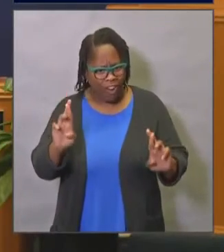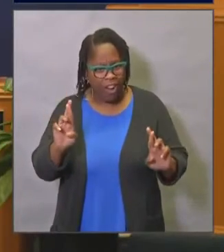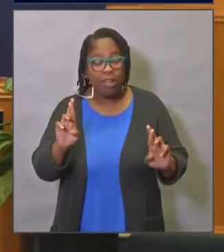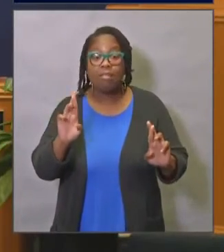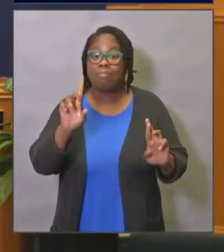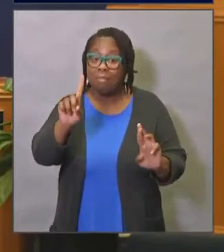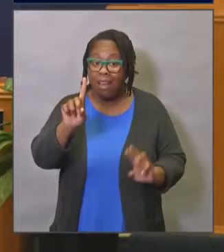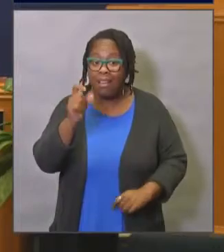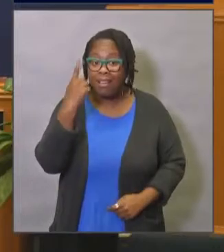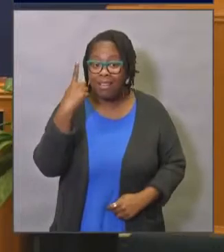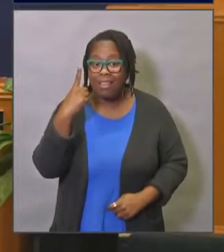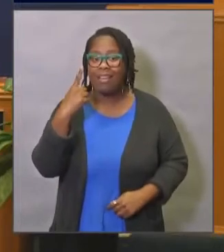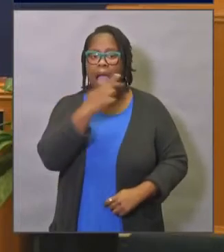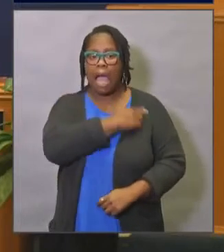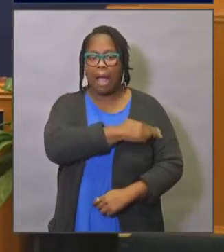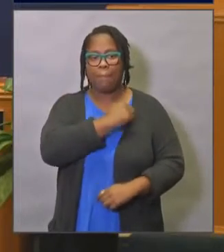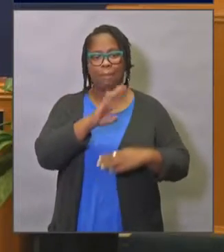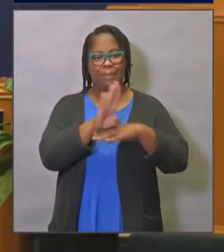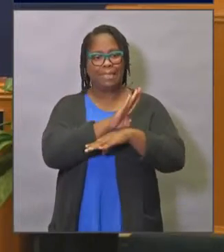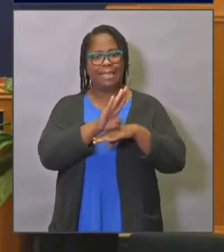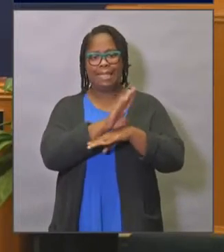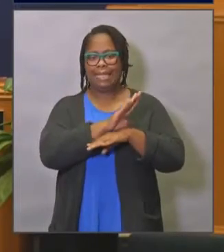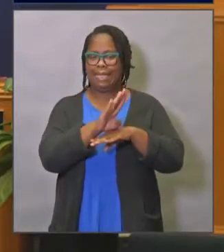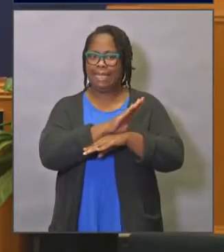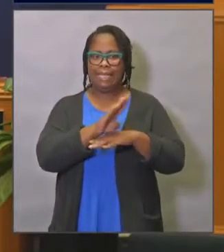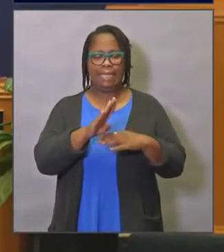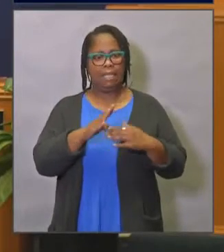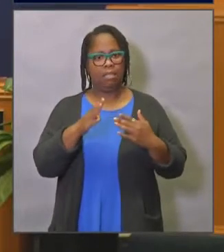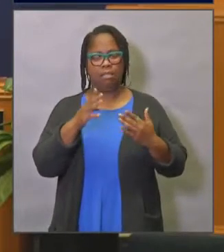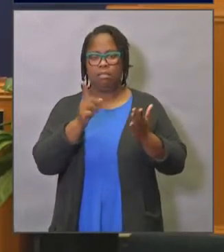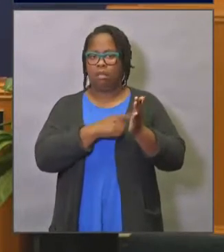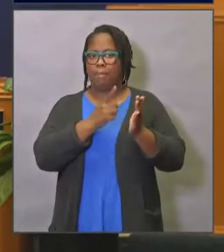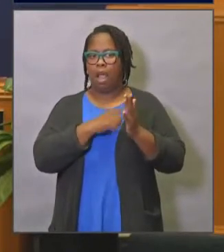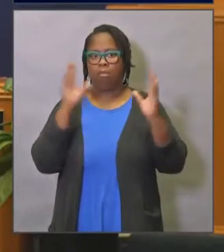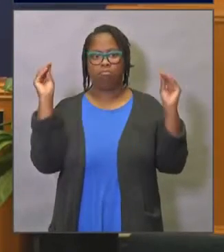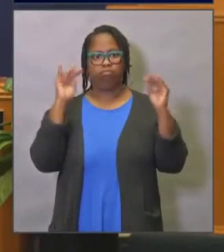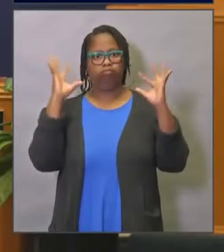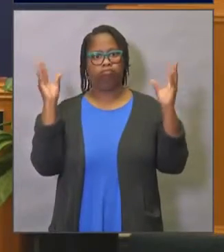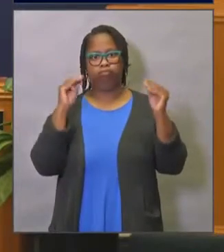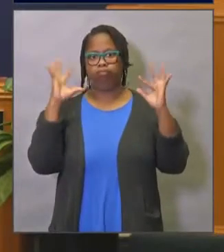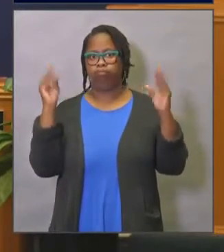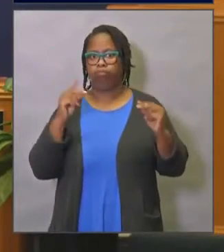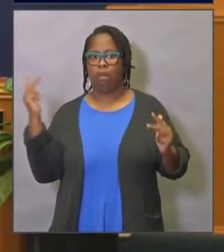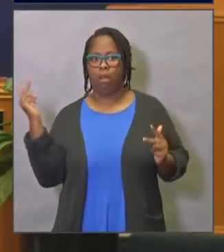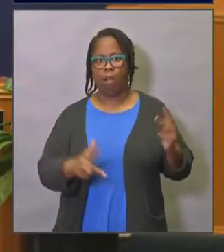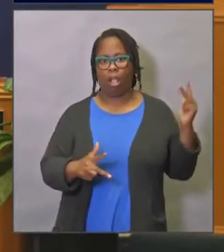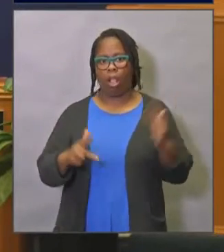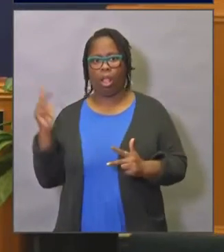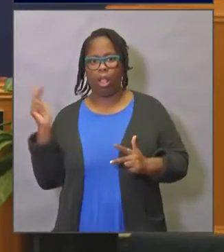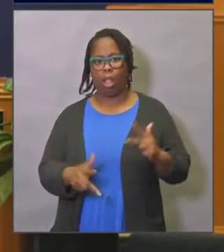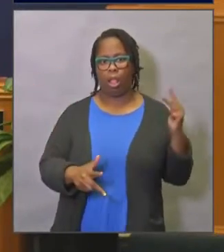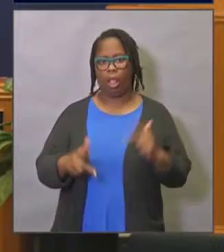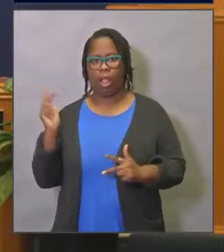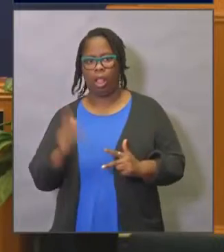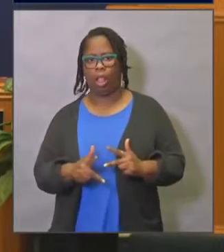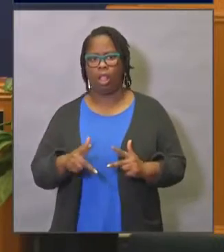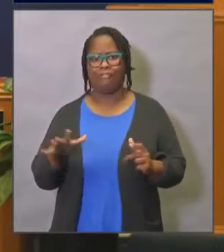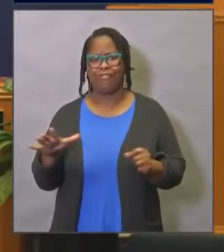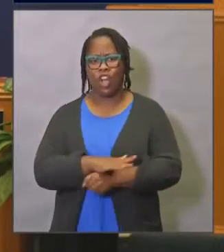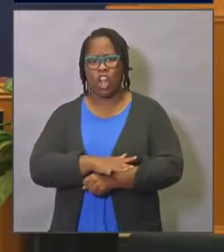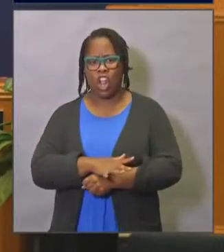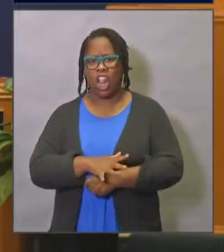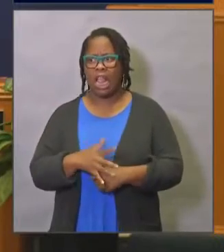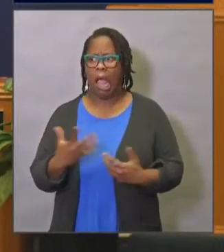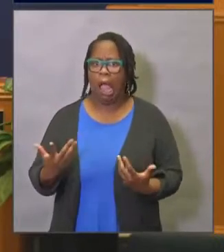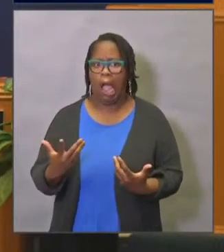are busy, and at certain times they may have a number of ambulances that are at those sites, and it's better to be able to divert